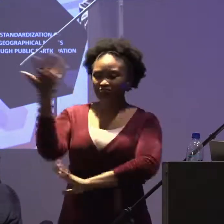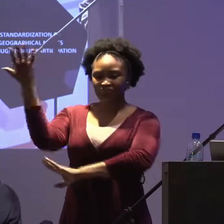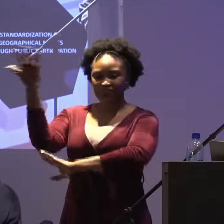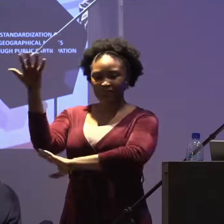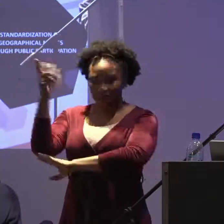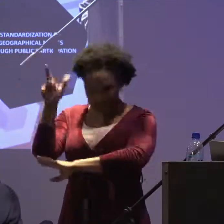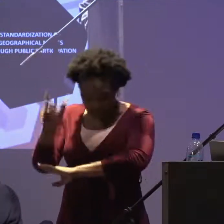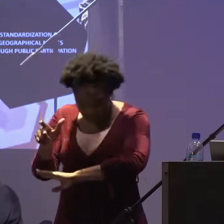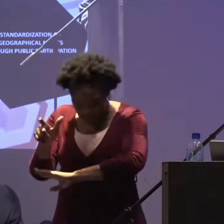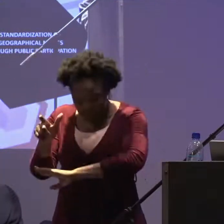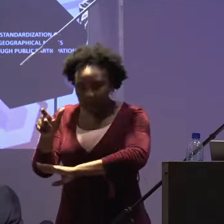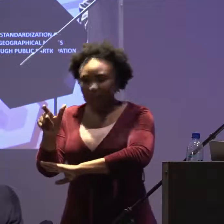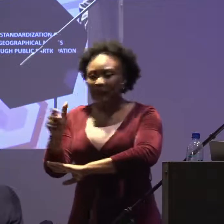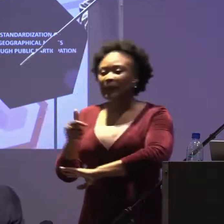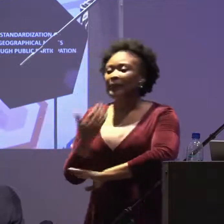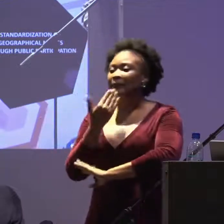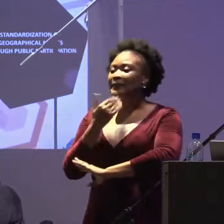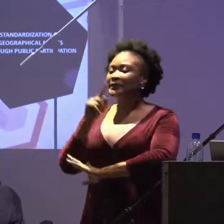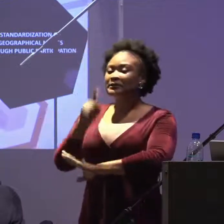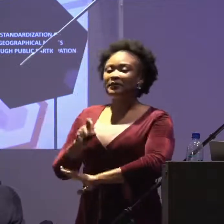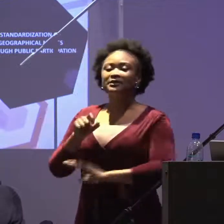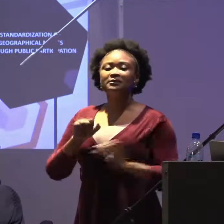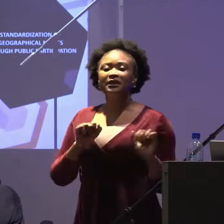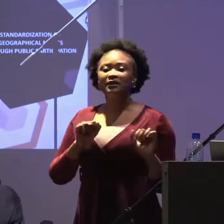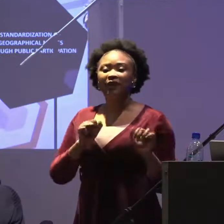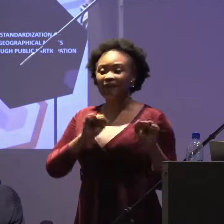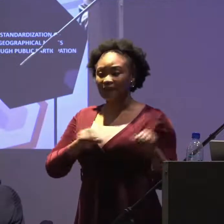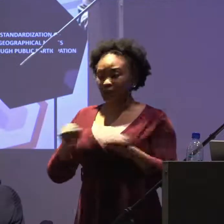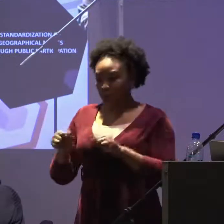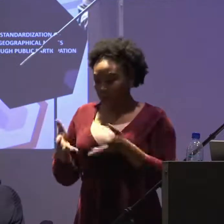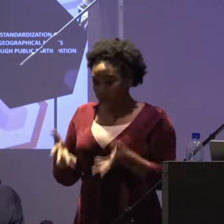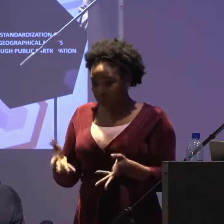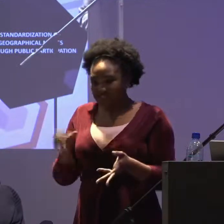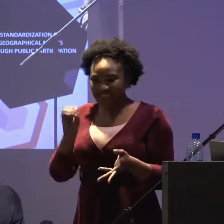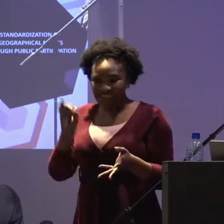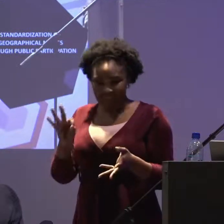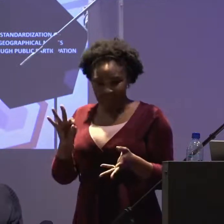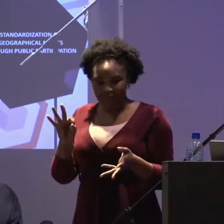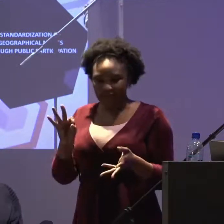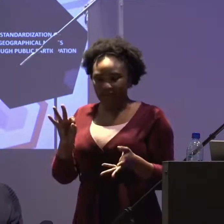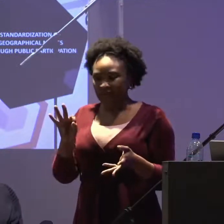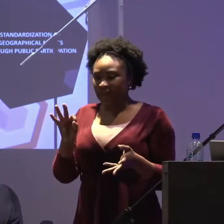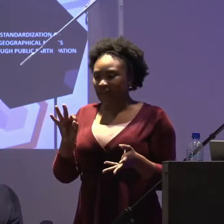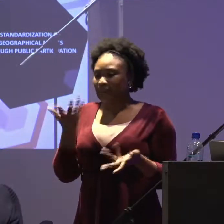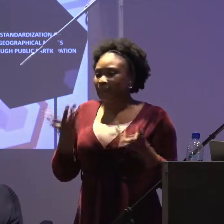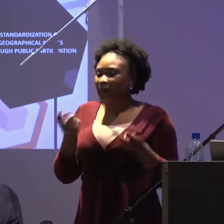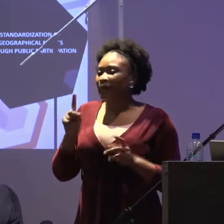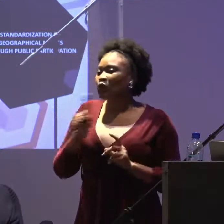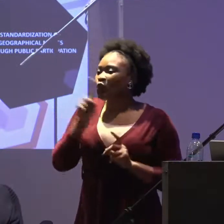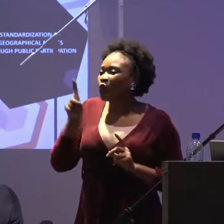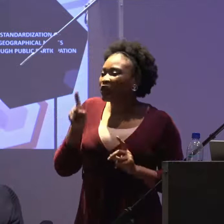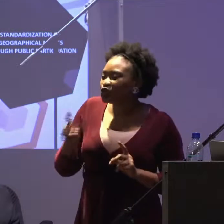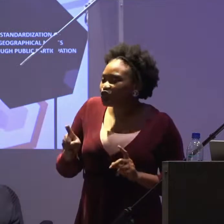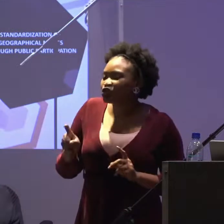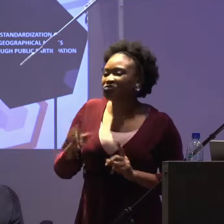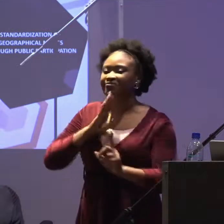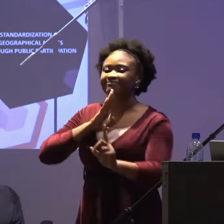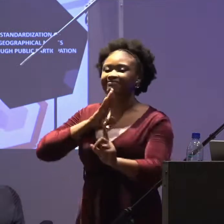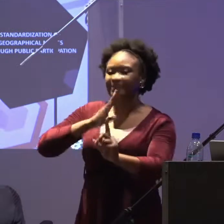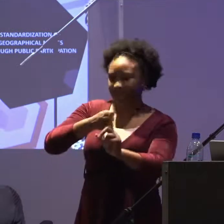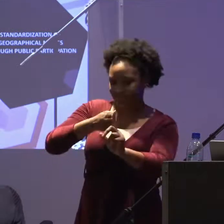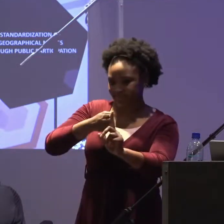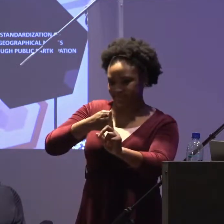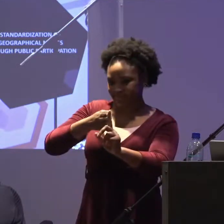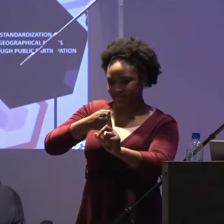to be available if and when such questions are directed to